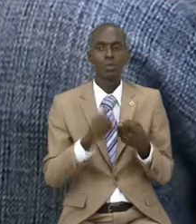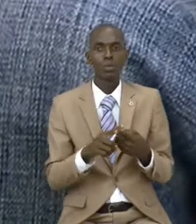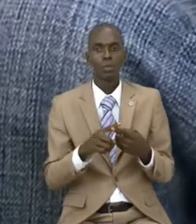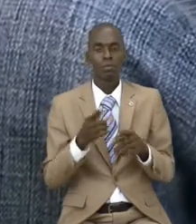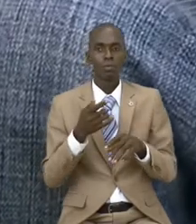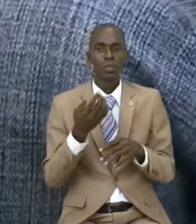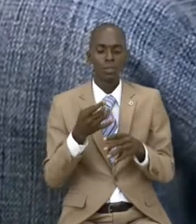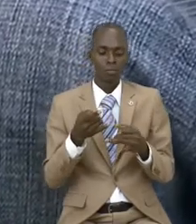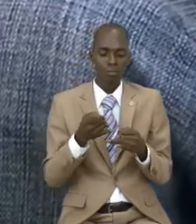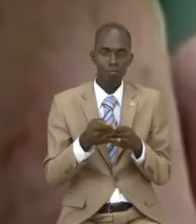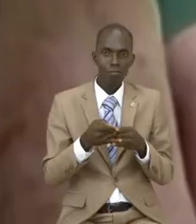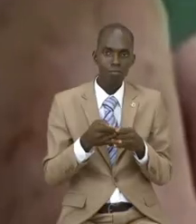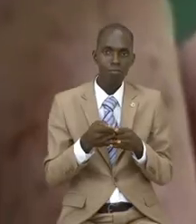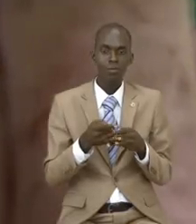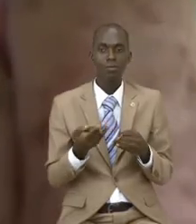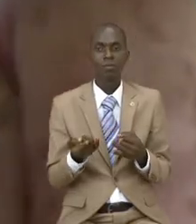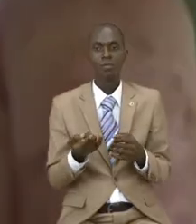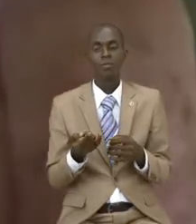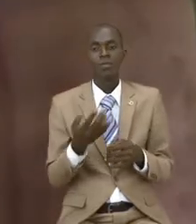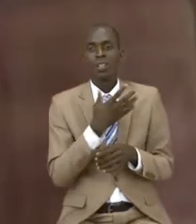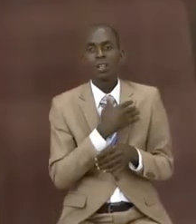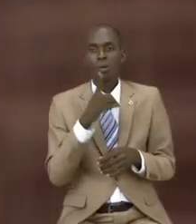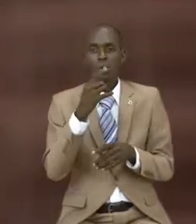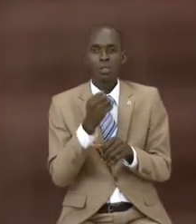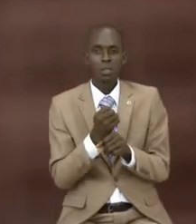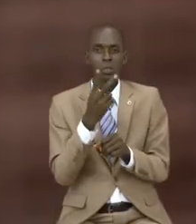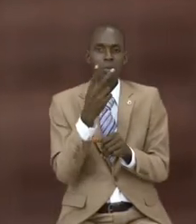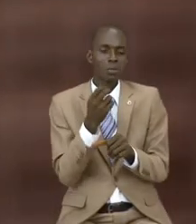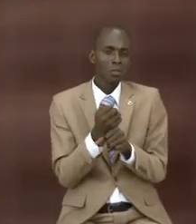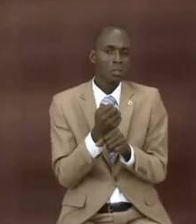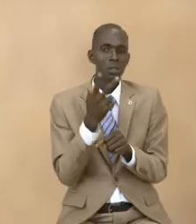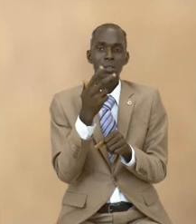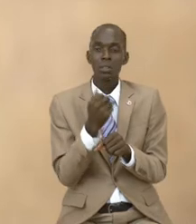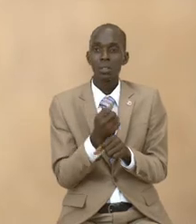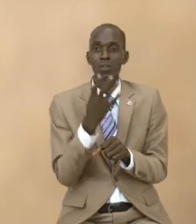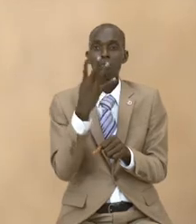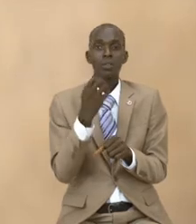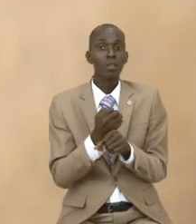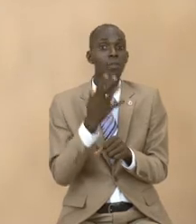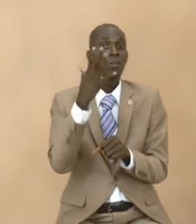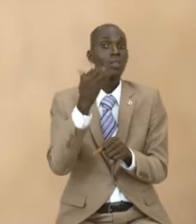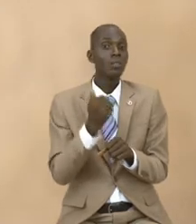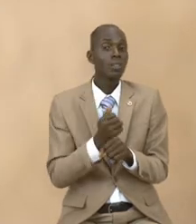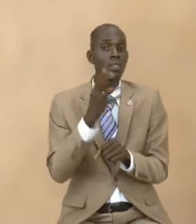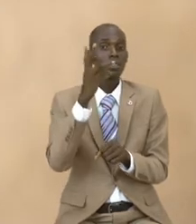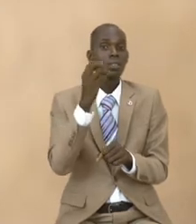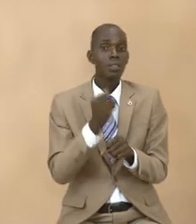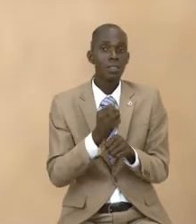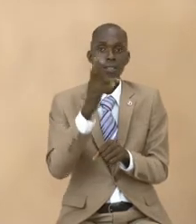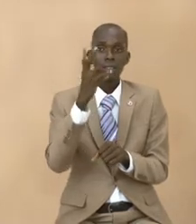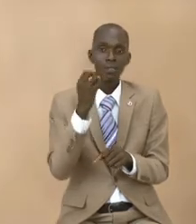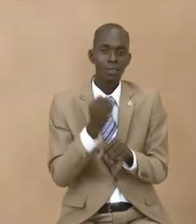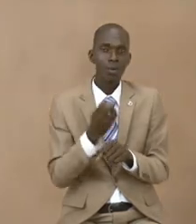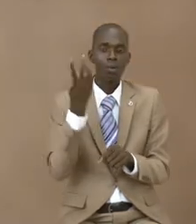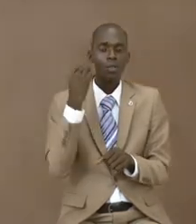I started doing drugs. 1 year, 2 years, 3 years, 4 years, 5 years, 6 years, 7 years, I was